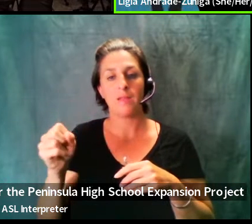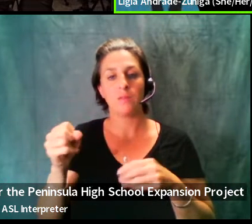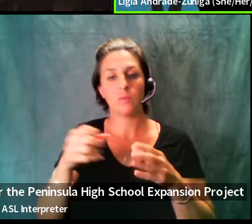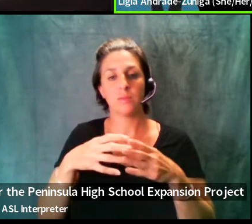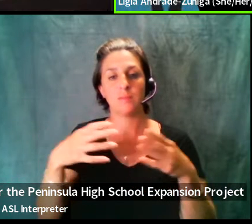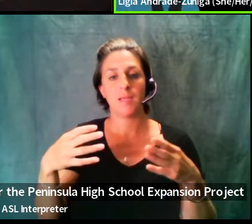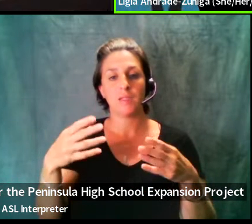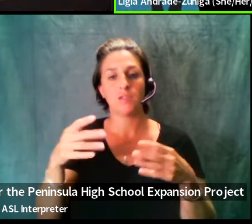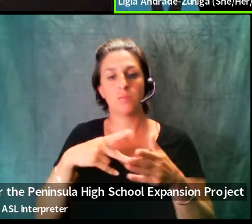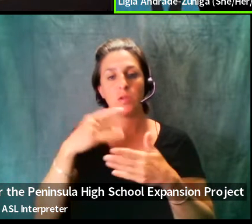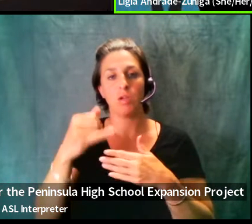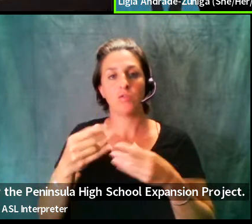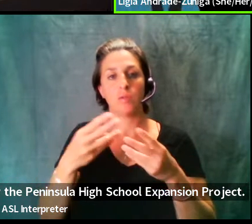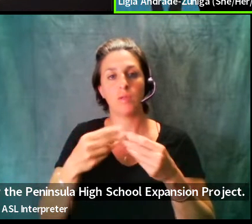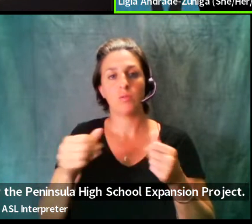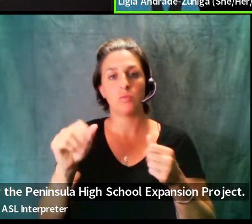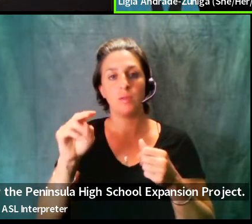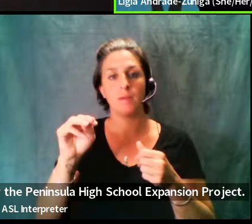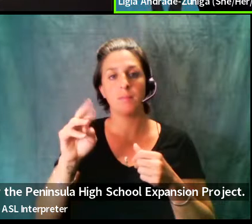resolution. Mr. Hawkins.